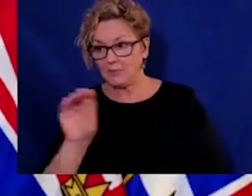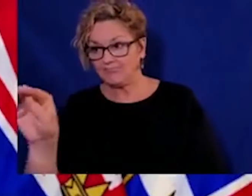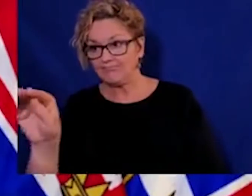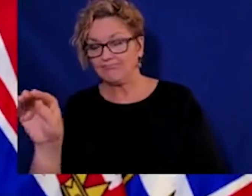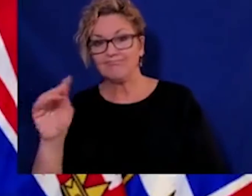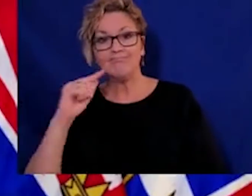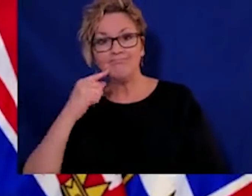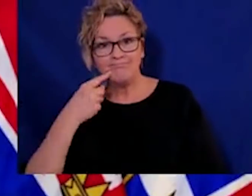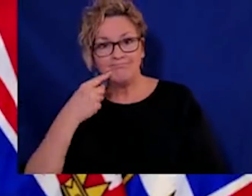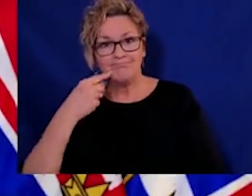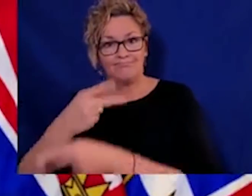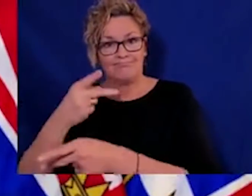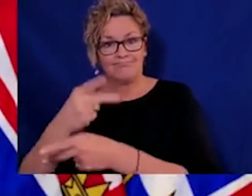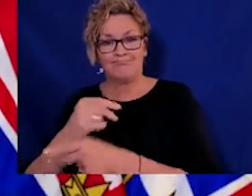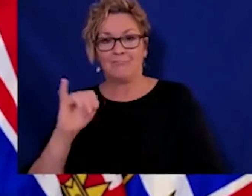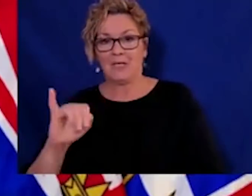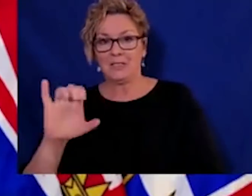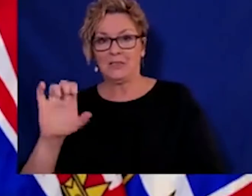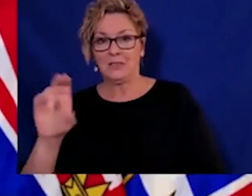care or ICU.